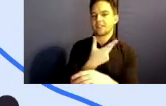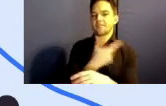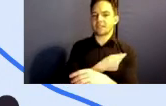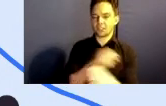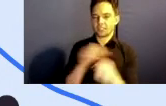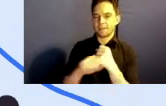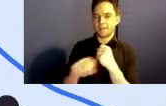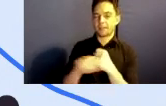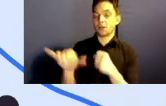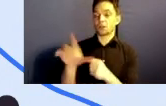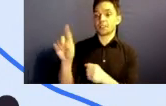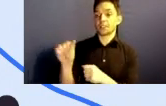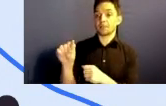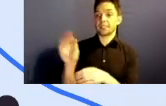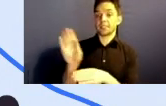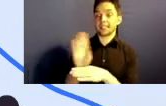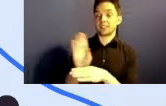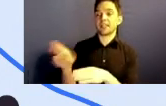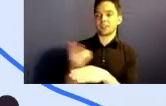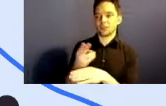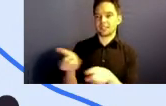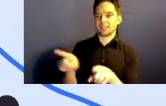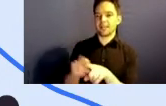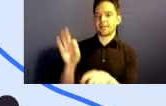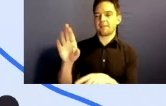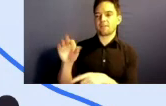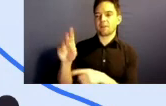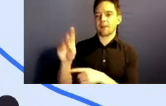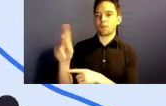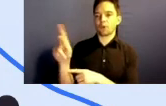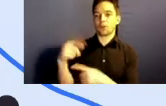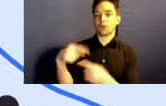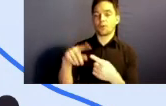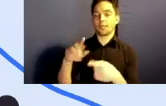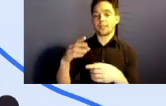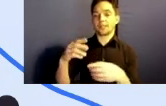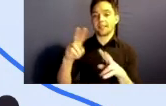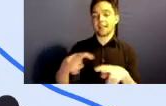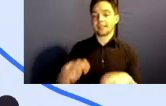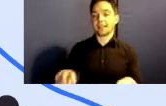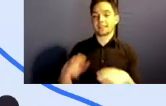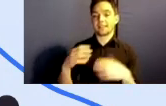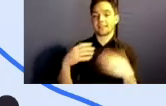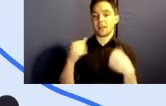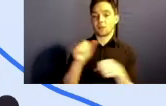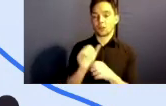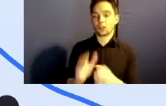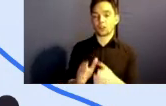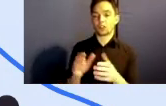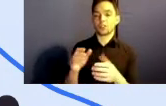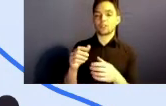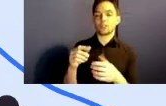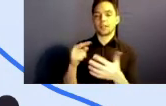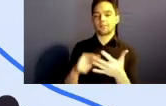disability sector, they use the same framework. So when we analyze or when we work with health sector to analyze barriers, let's make sure that